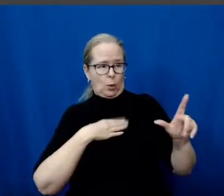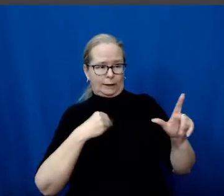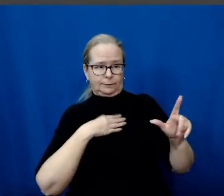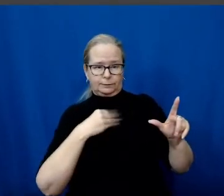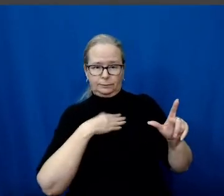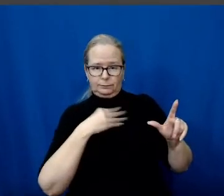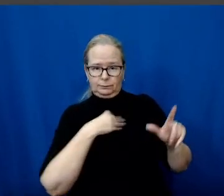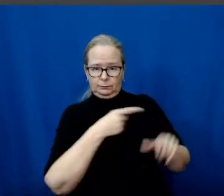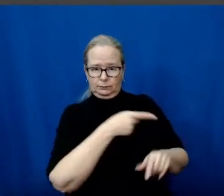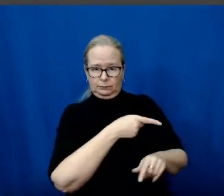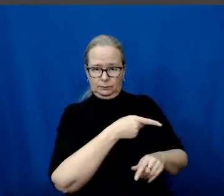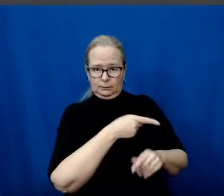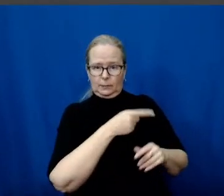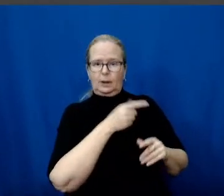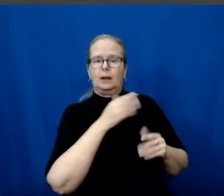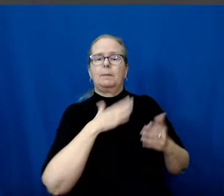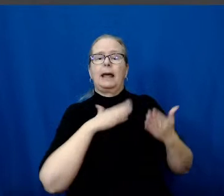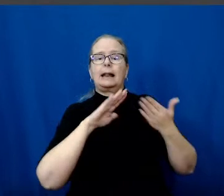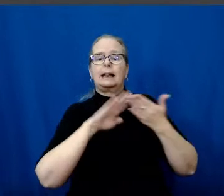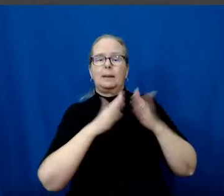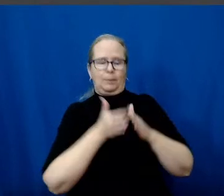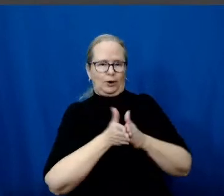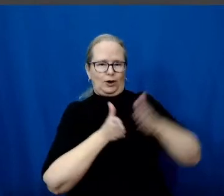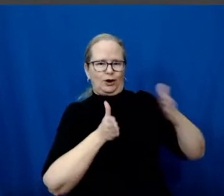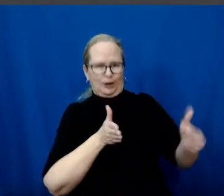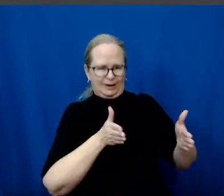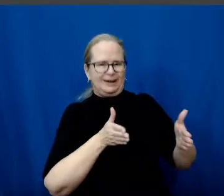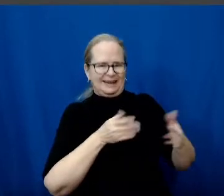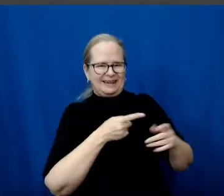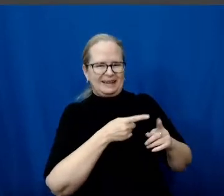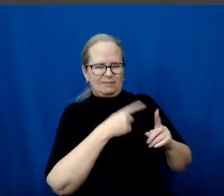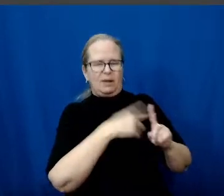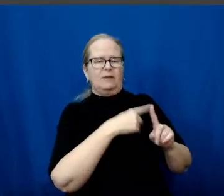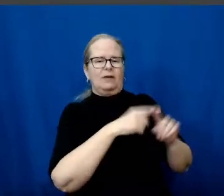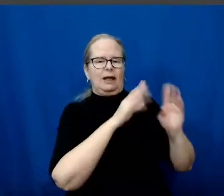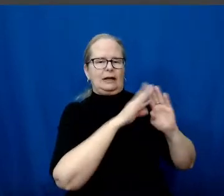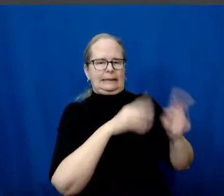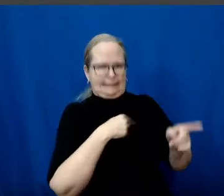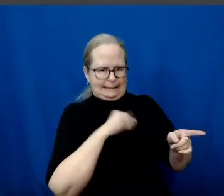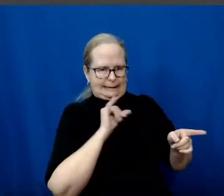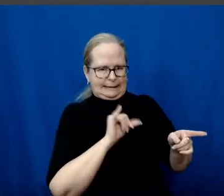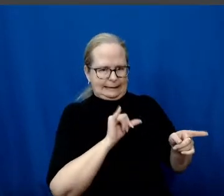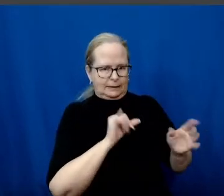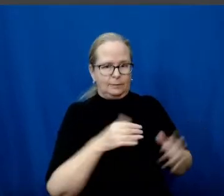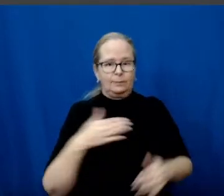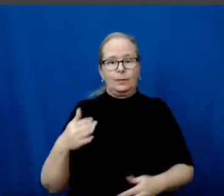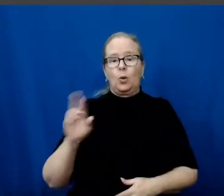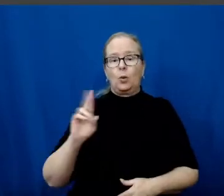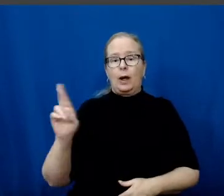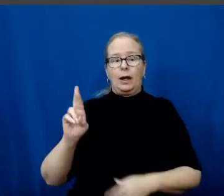one on the right is the one we used in the isolation zone, along with a